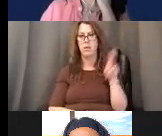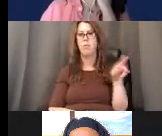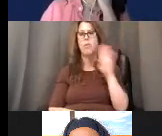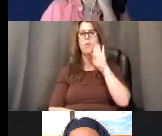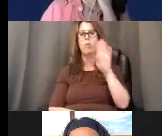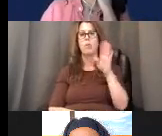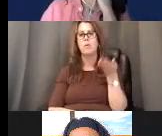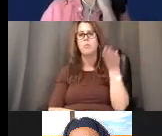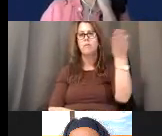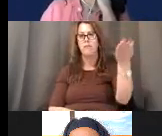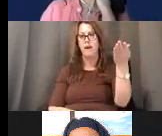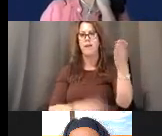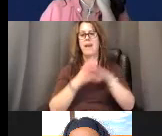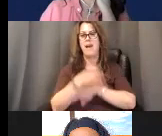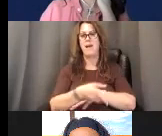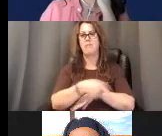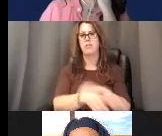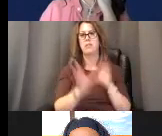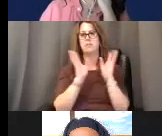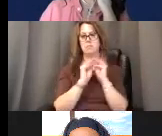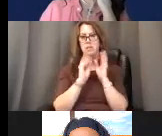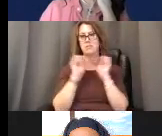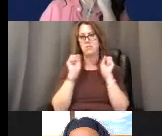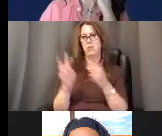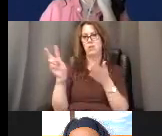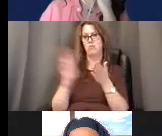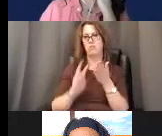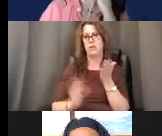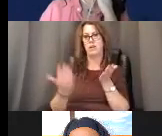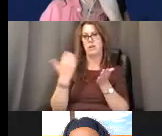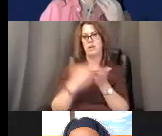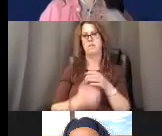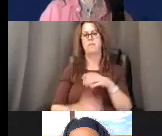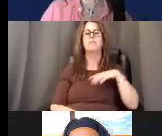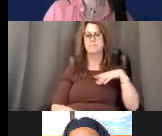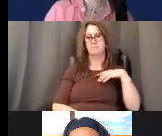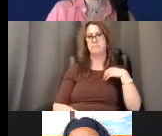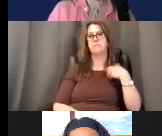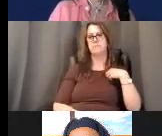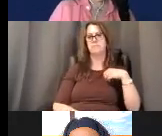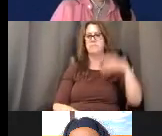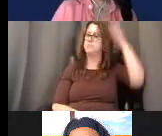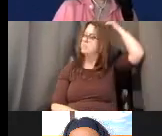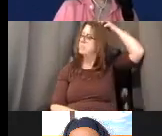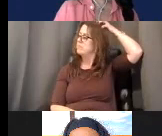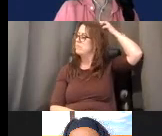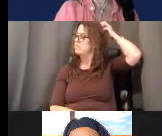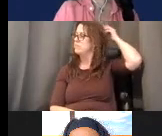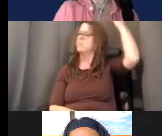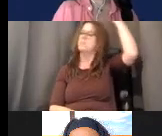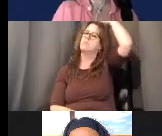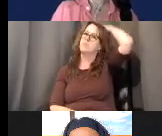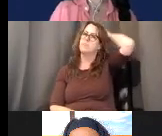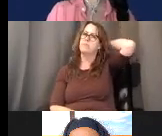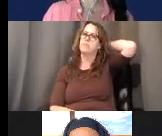that come up as a question, so you'll definitely have this to refer to. So just some of the key notions or key things we think are important when you